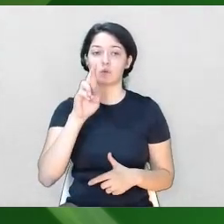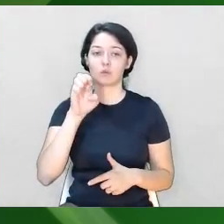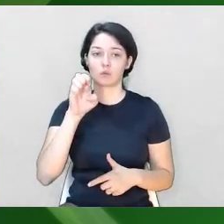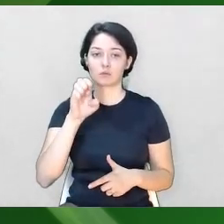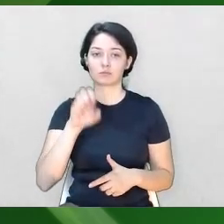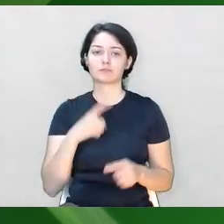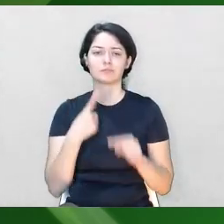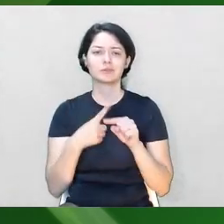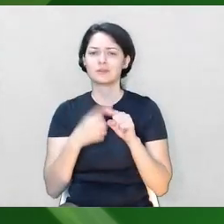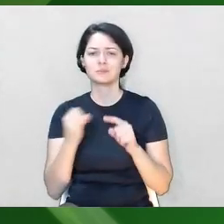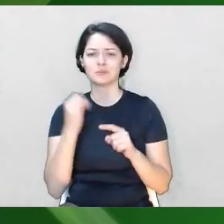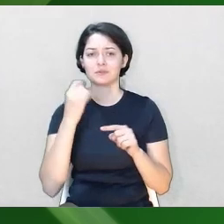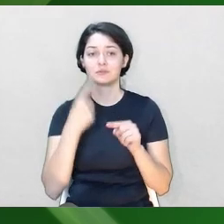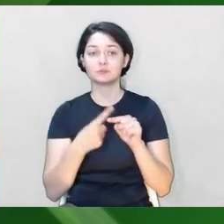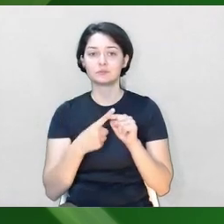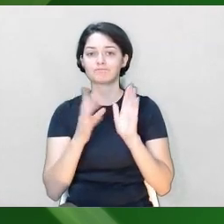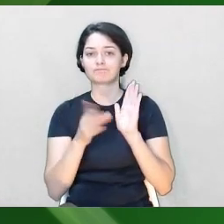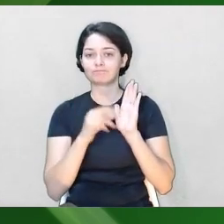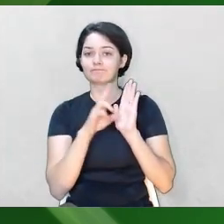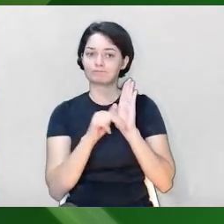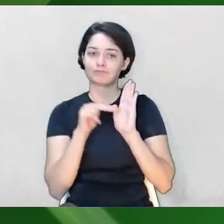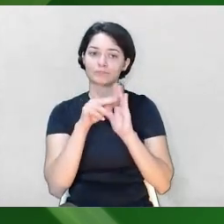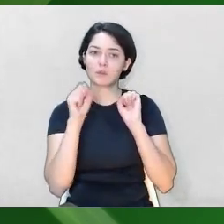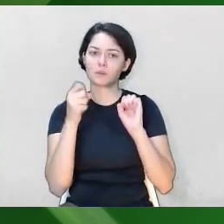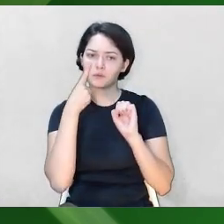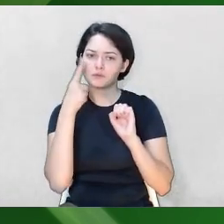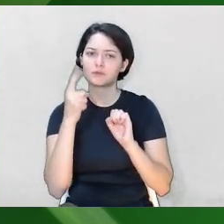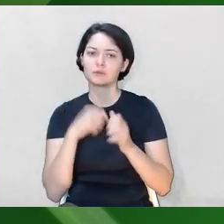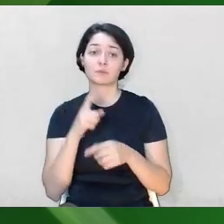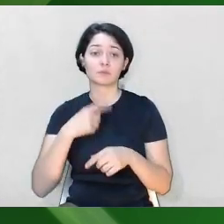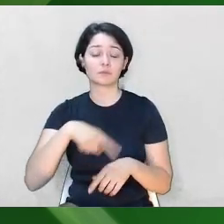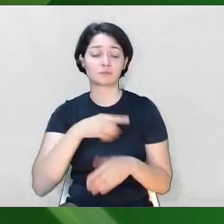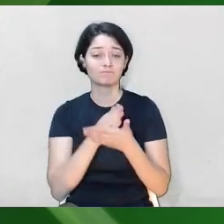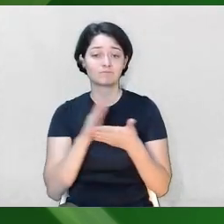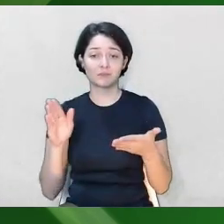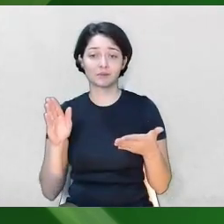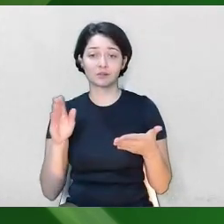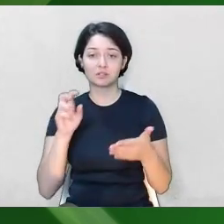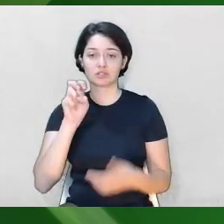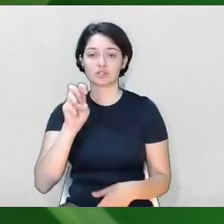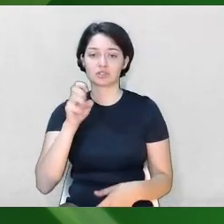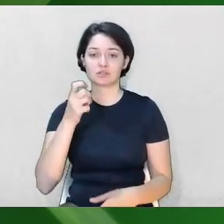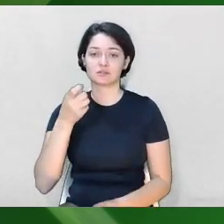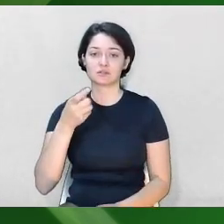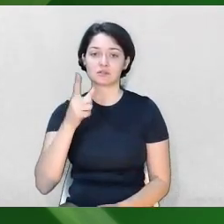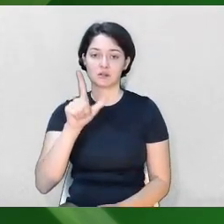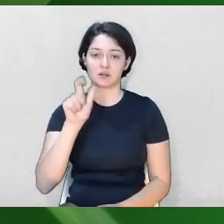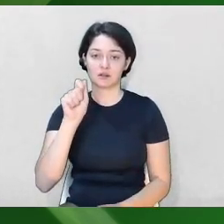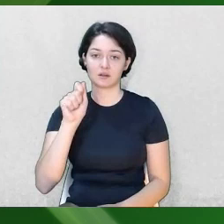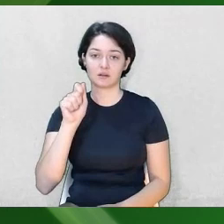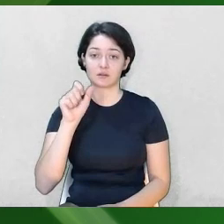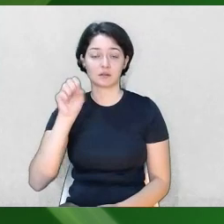that's very important. If you look at this diagram, you can see that we've broken it into three. We got XLA and we